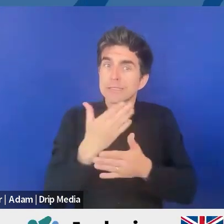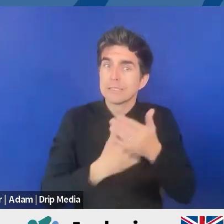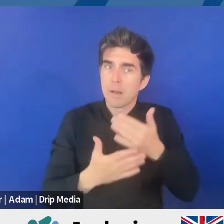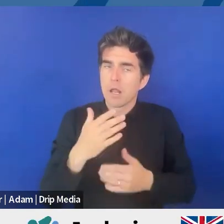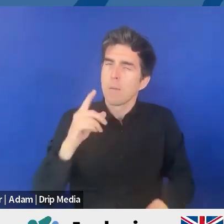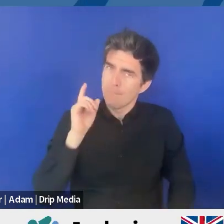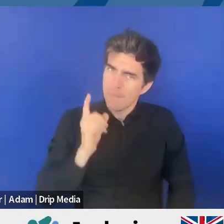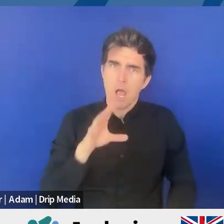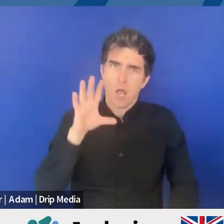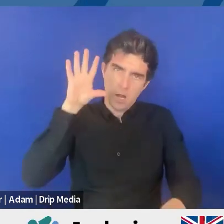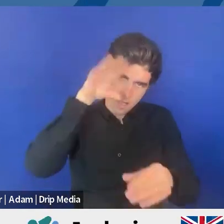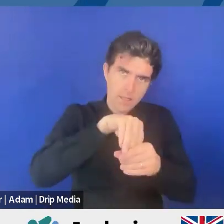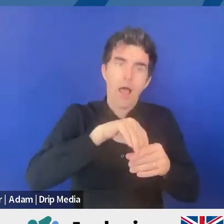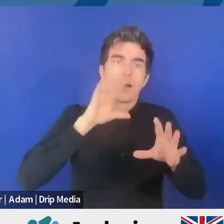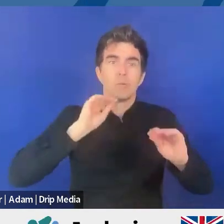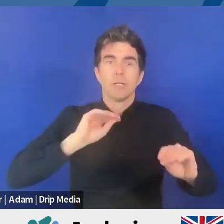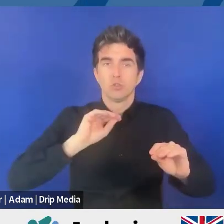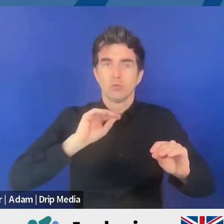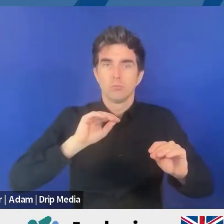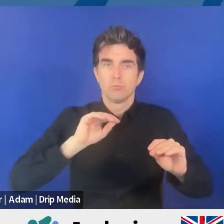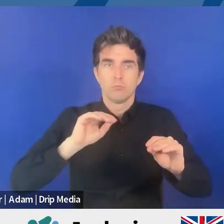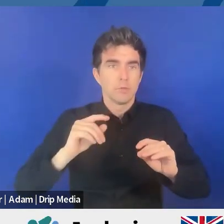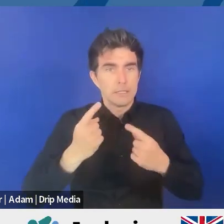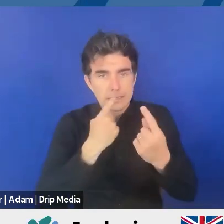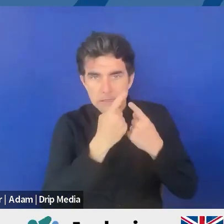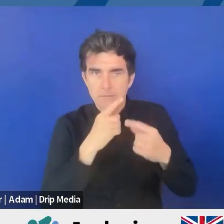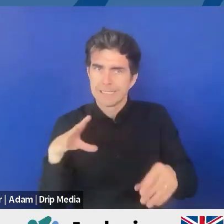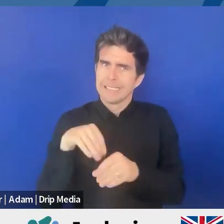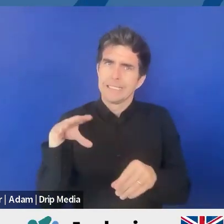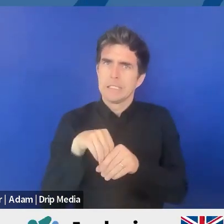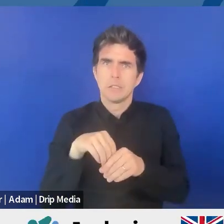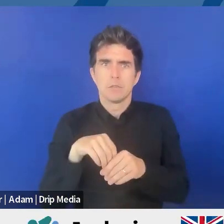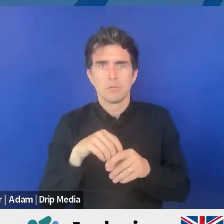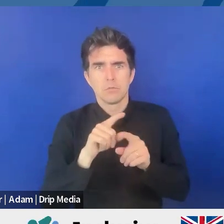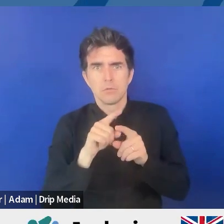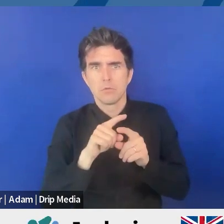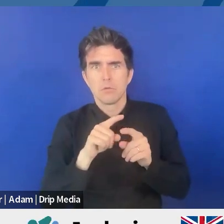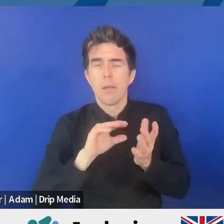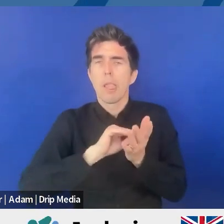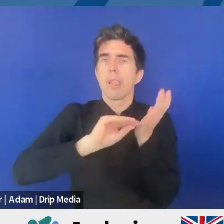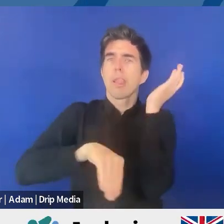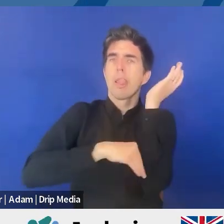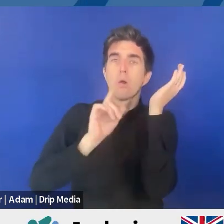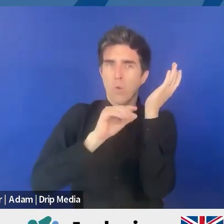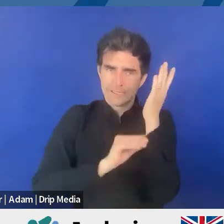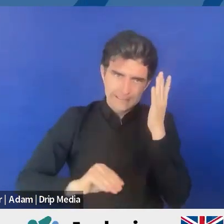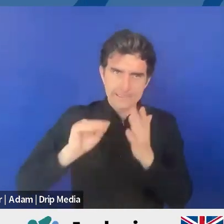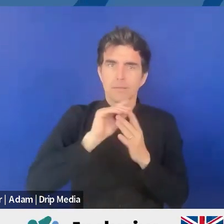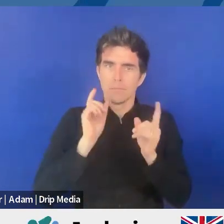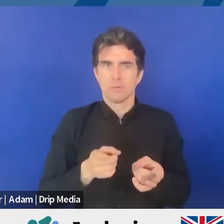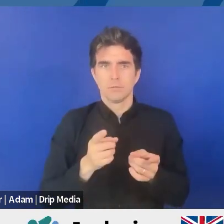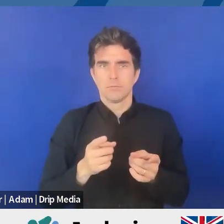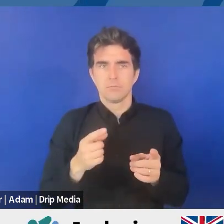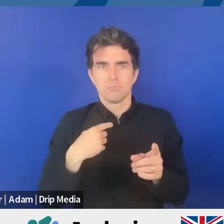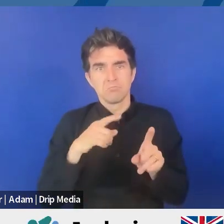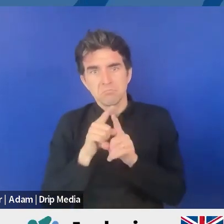this issue reaches the highest political level. We're going to work with other actors like Norway, like UNICEF, other players to make sure that every